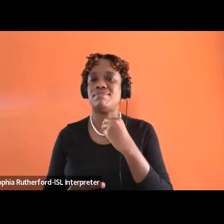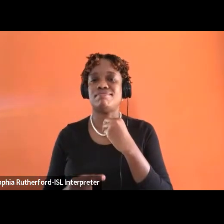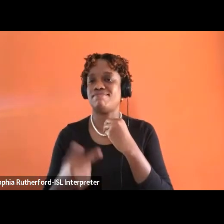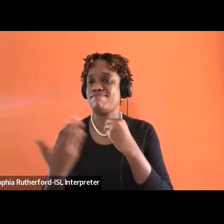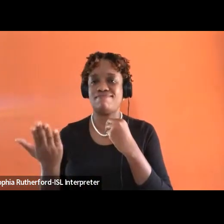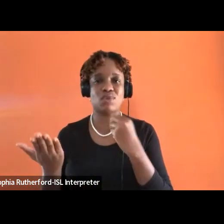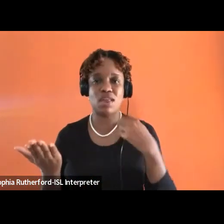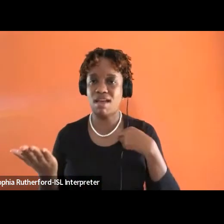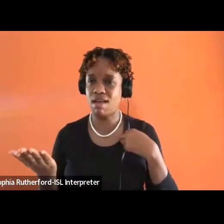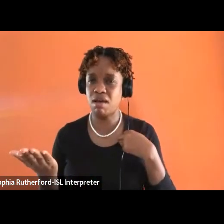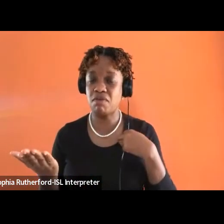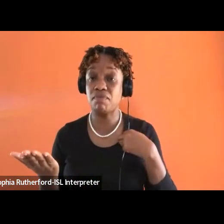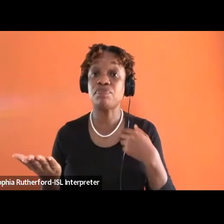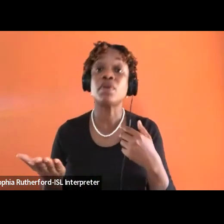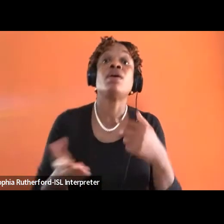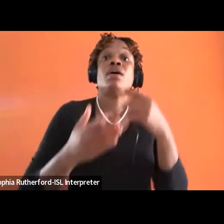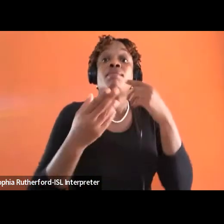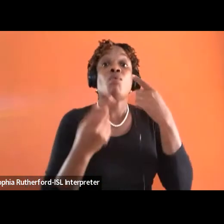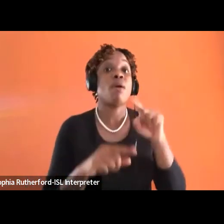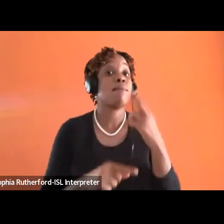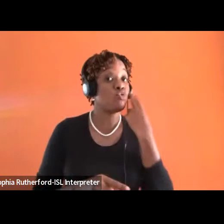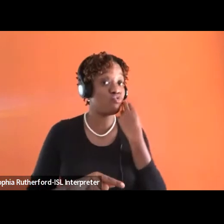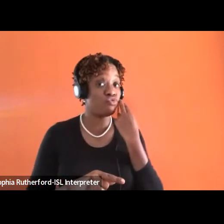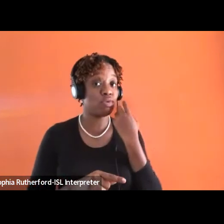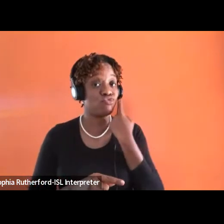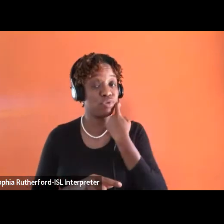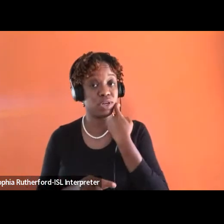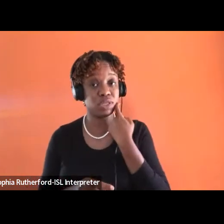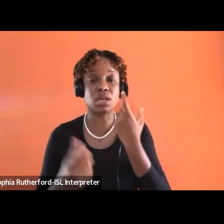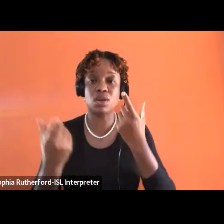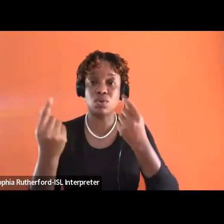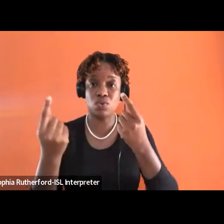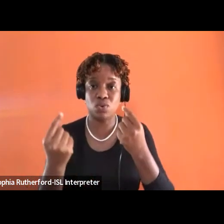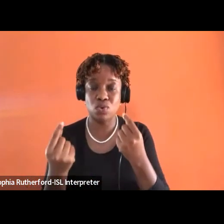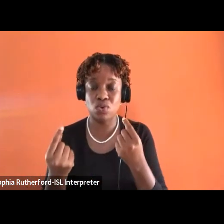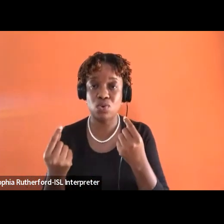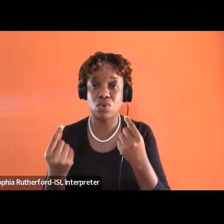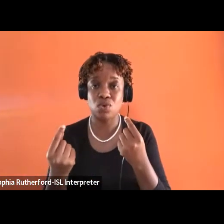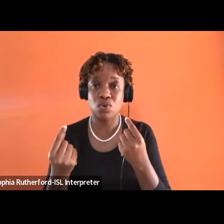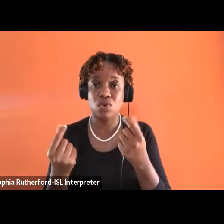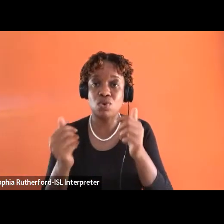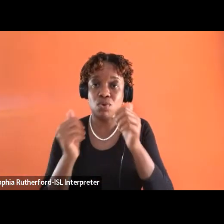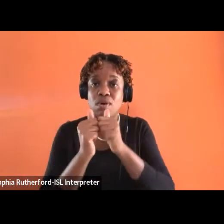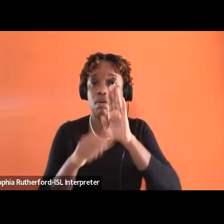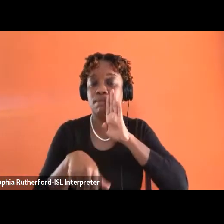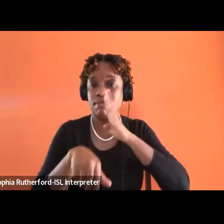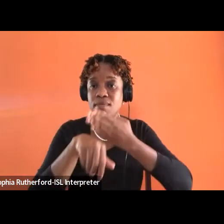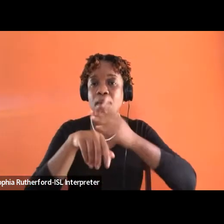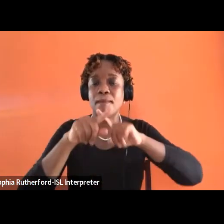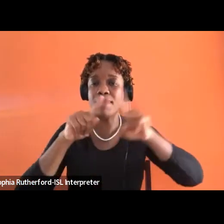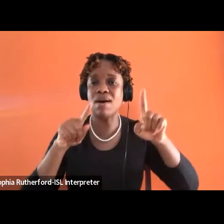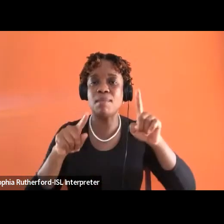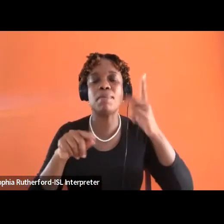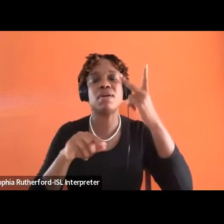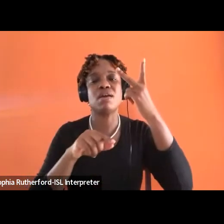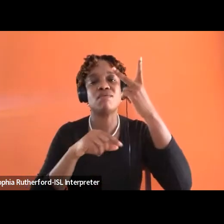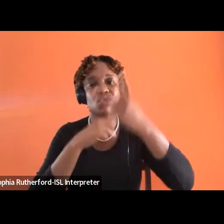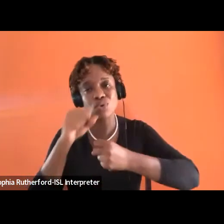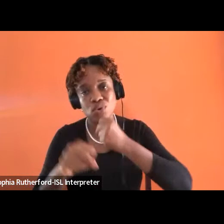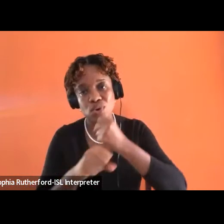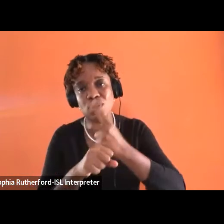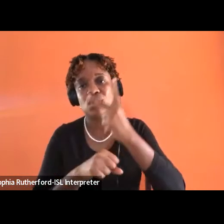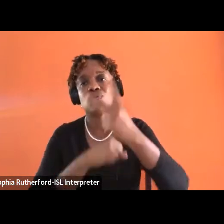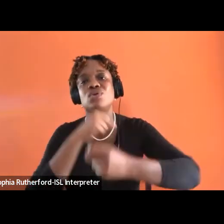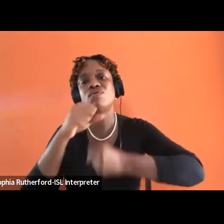has done one recently, so she would need to go to one exactly now, but it's like every 2 years or so I have to go in for